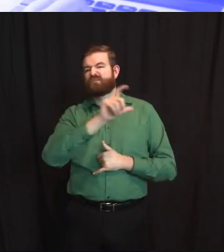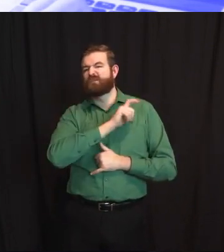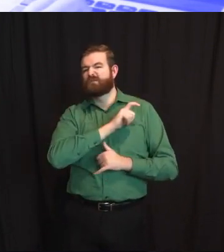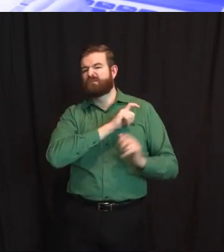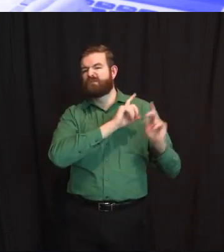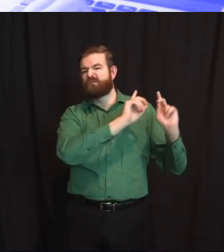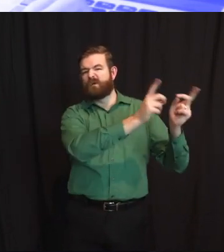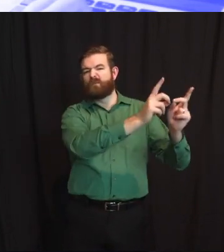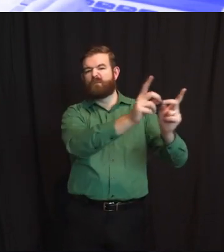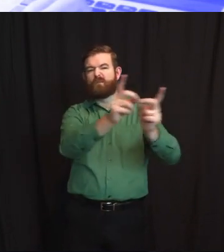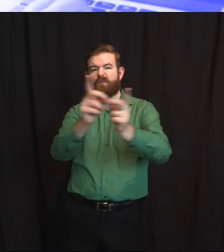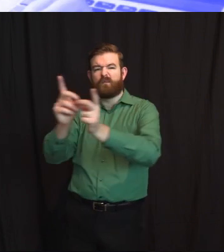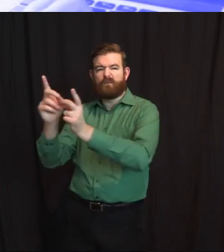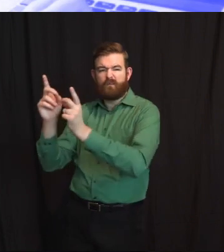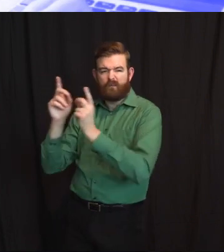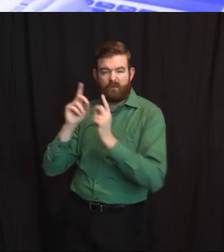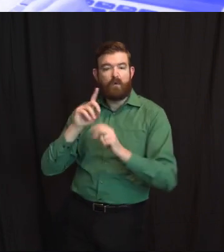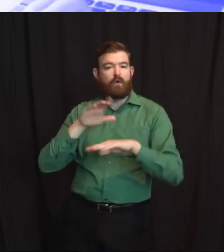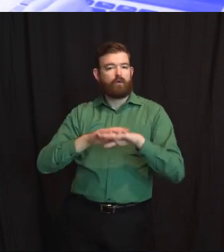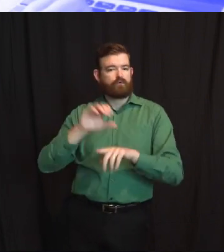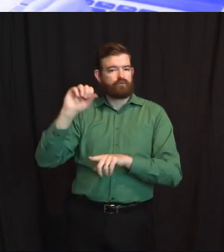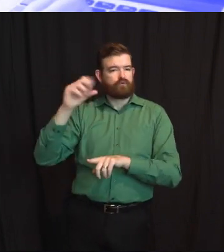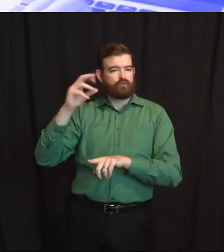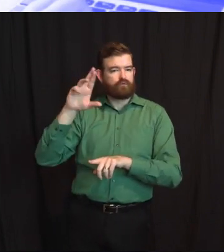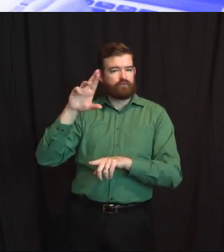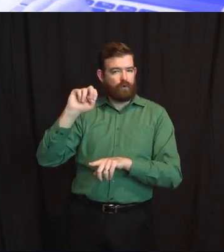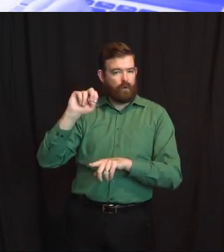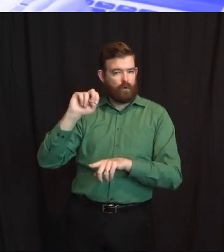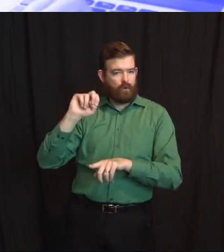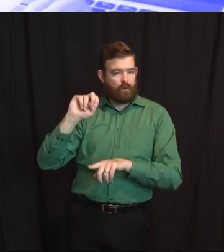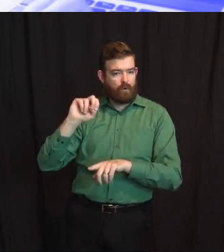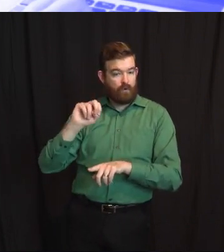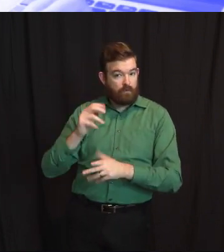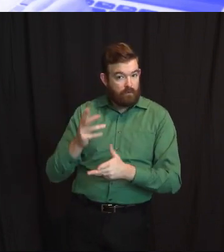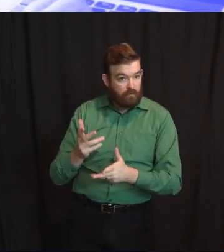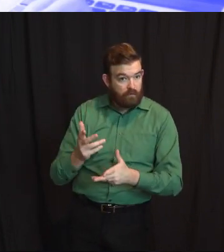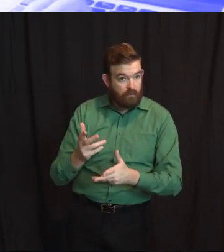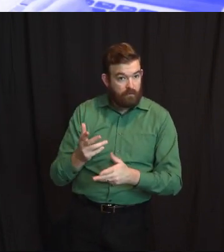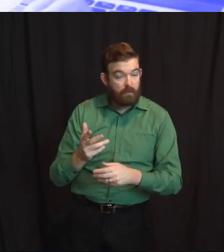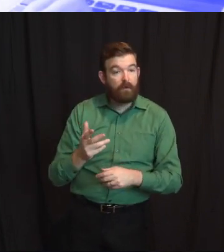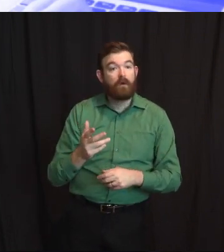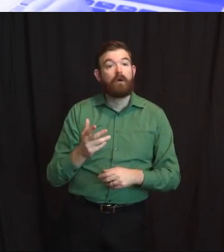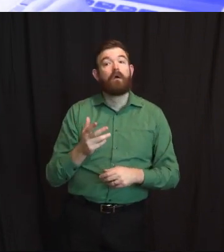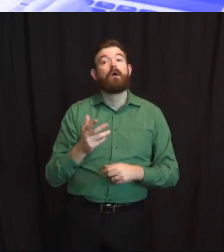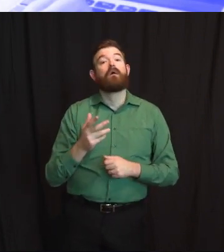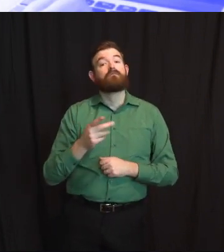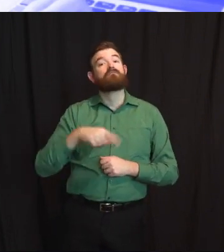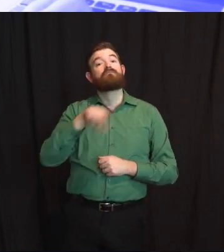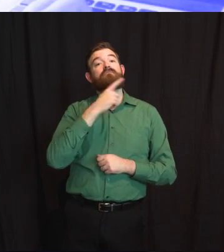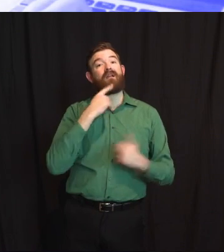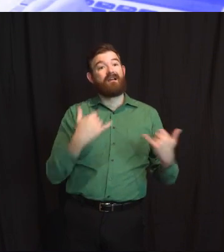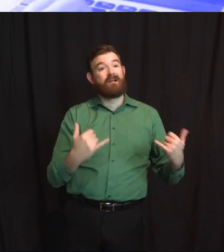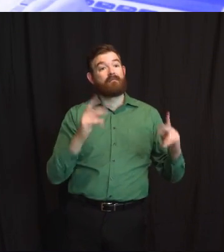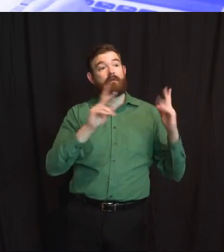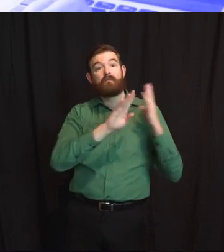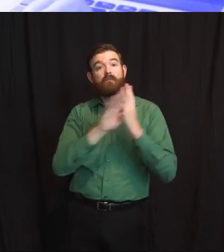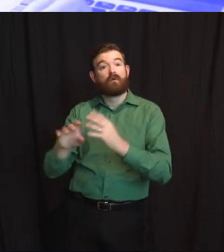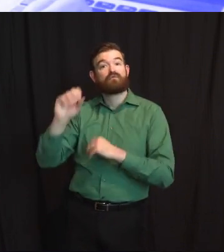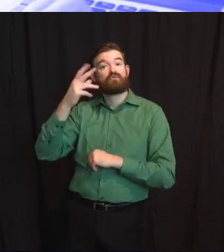are glad to report pretty low volume at this point. Included even some pictures of Seagirt and